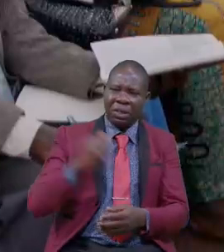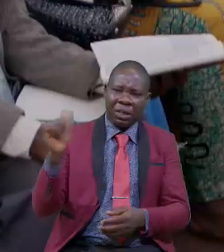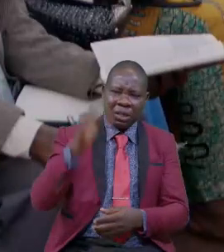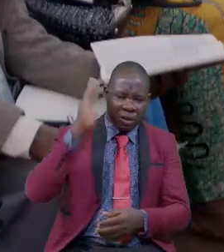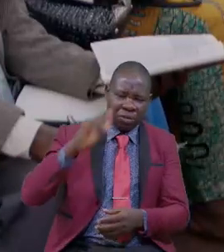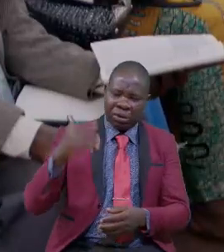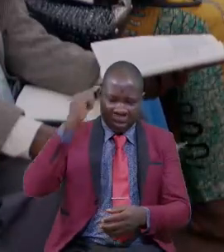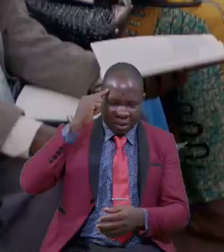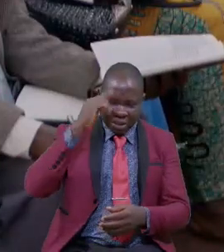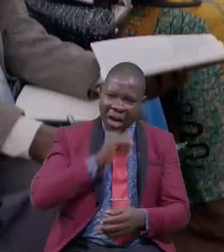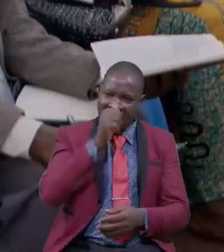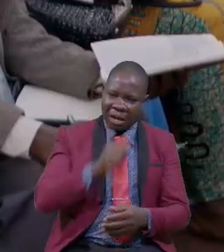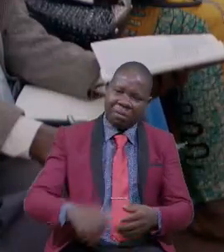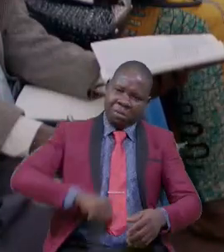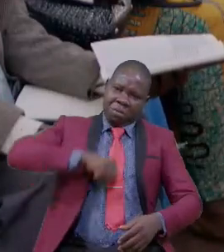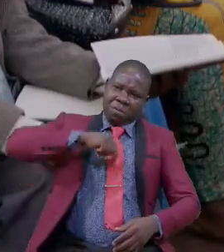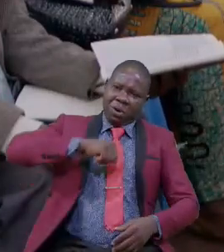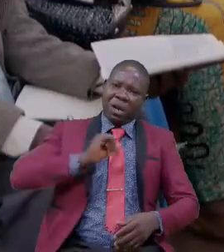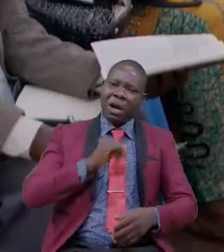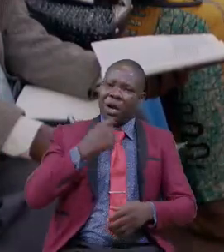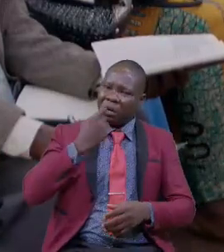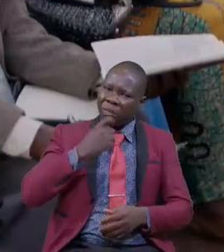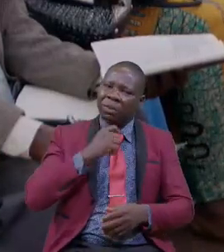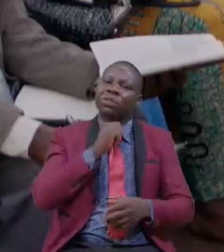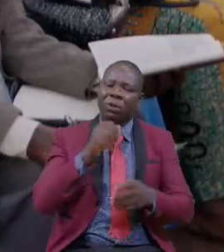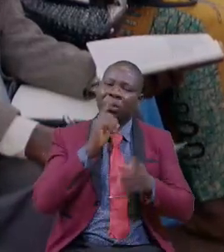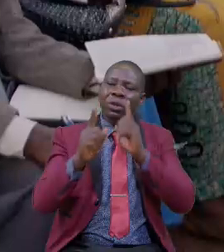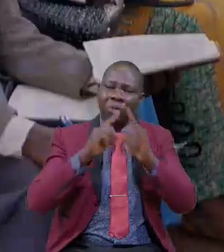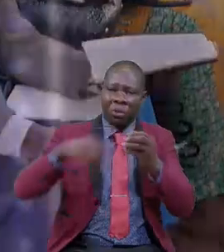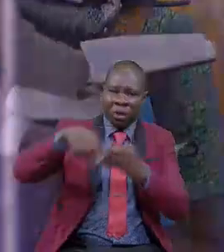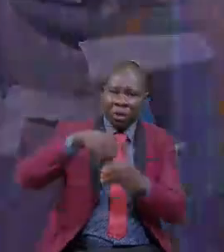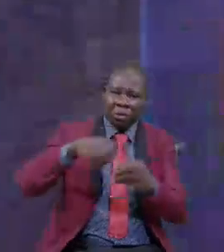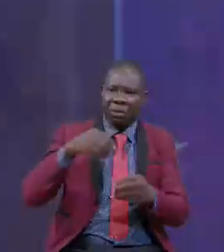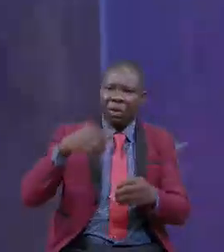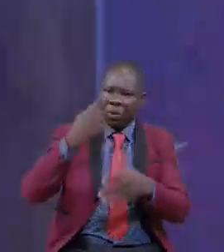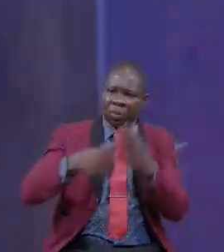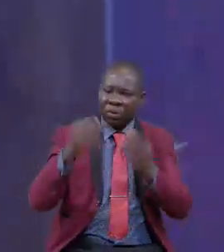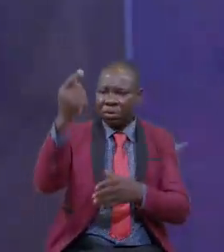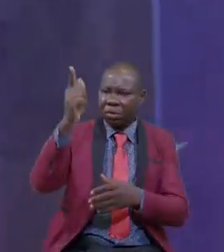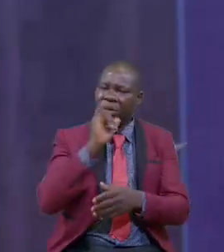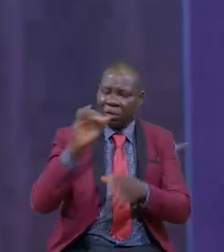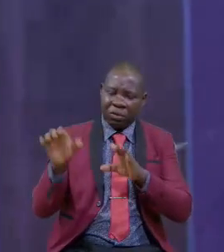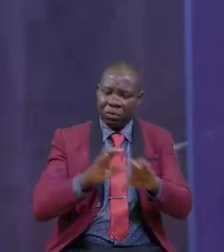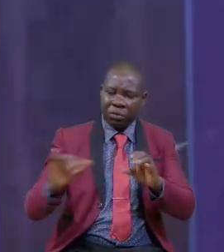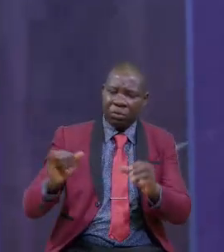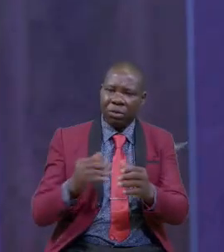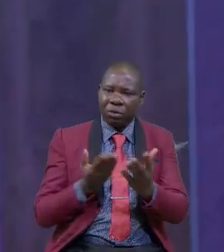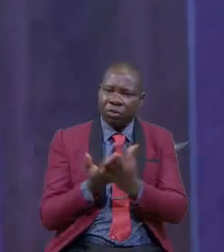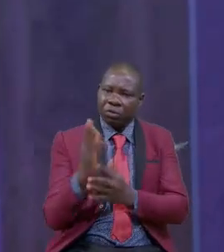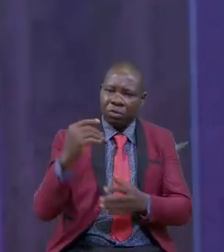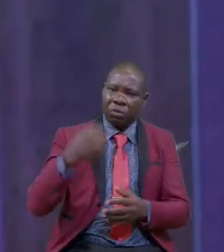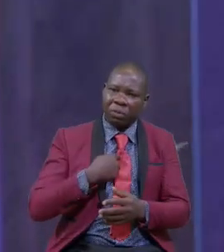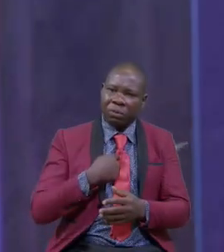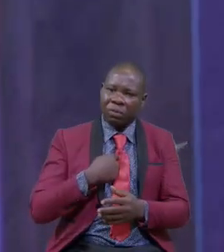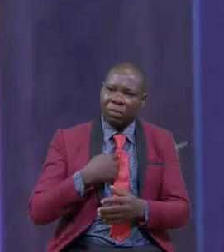what God has done, what God is doing through me. They will think I'm proud. And then they say, decent people